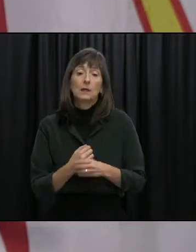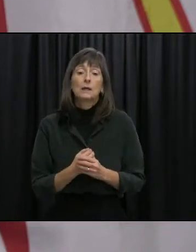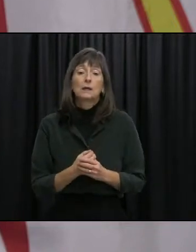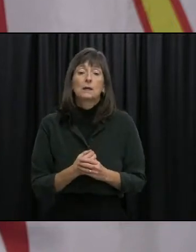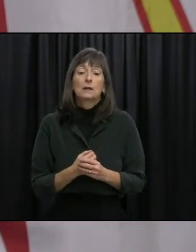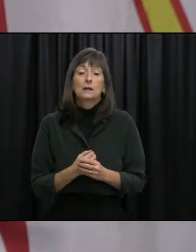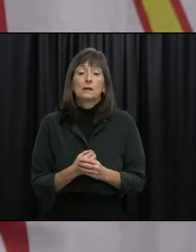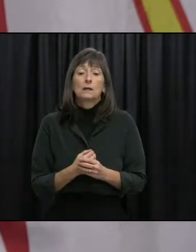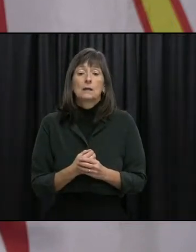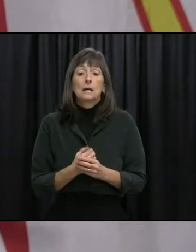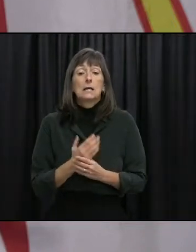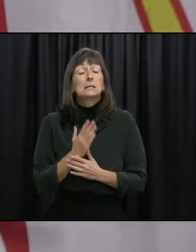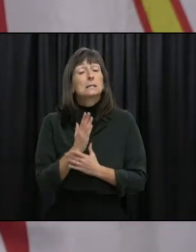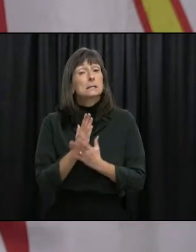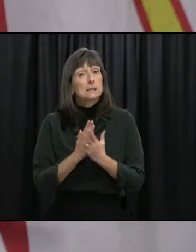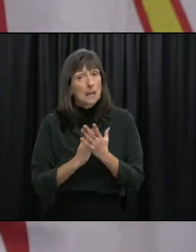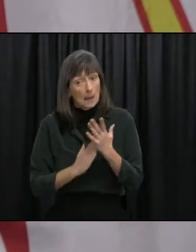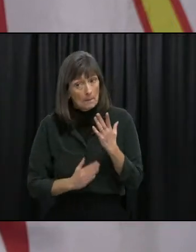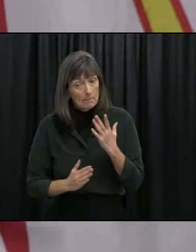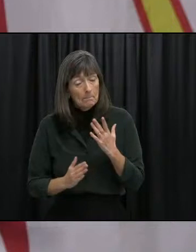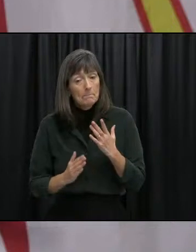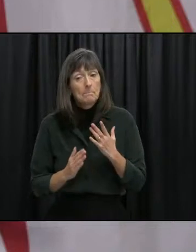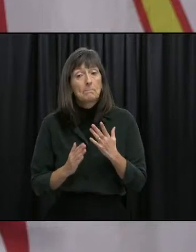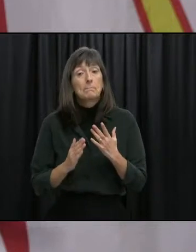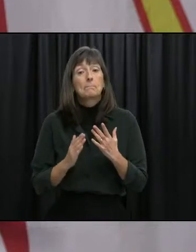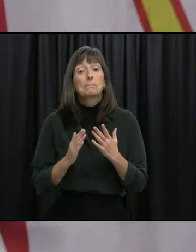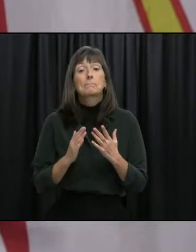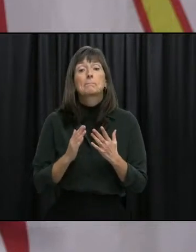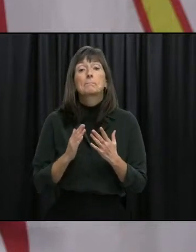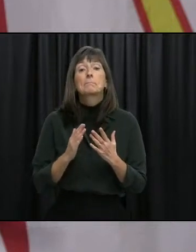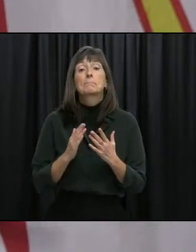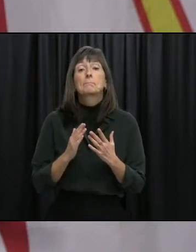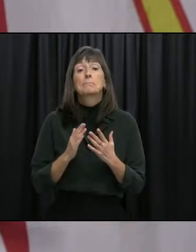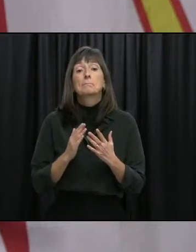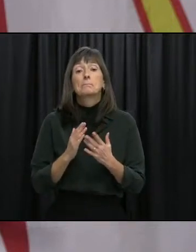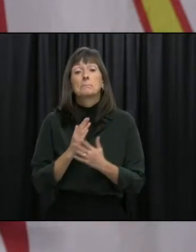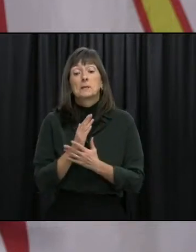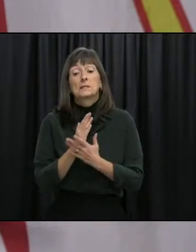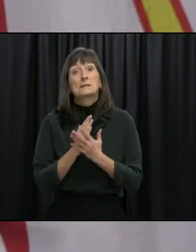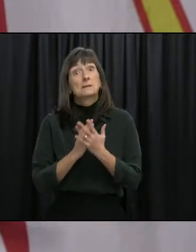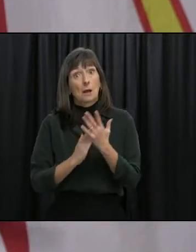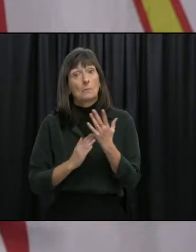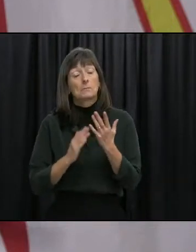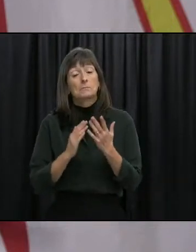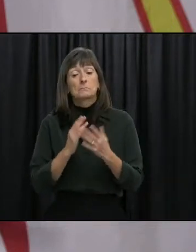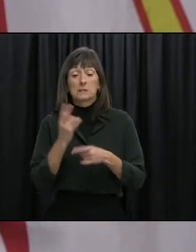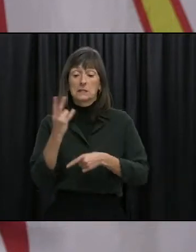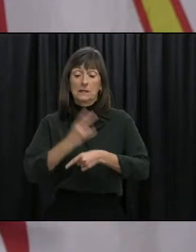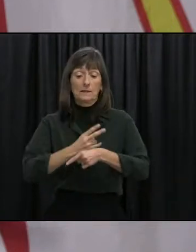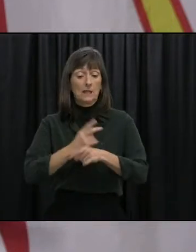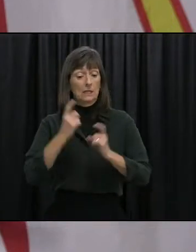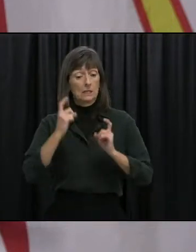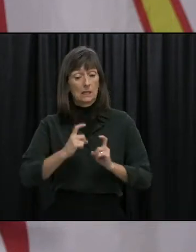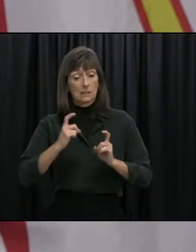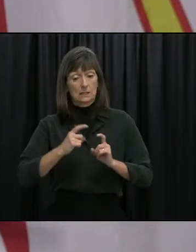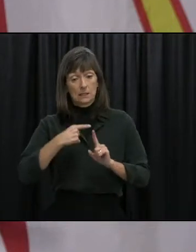people that there are people who will test positive and become infectious after the 7-day mark.